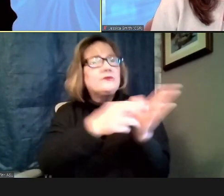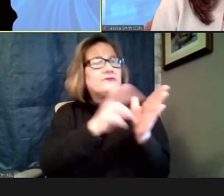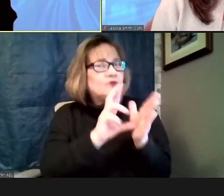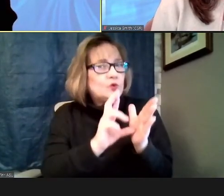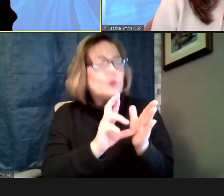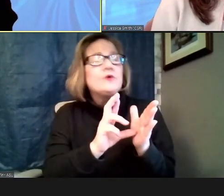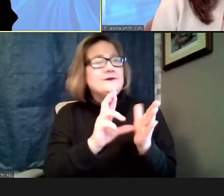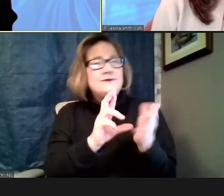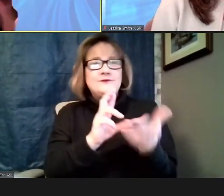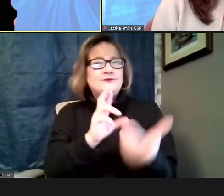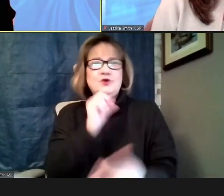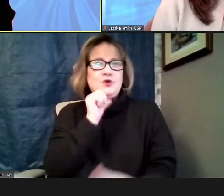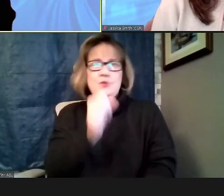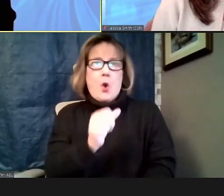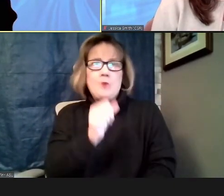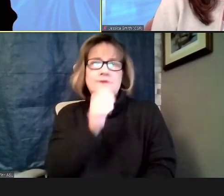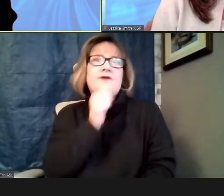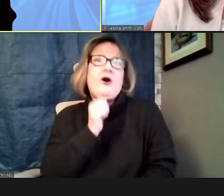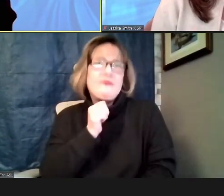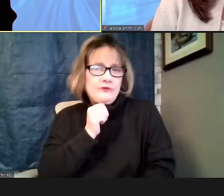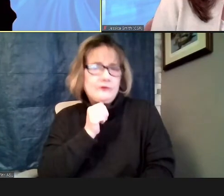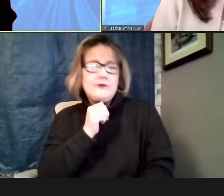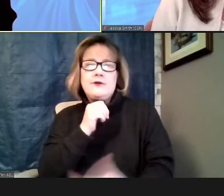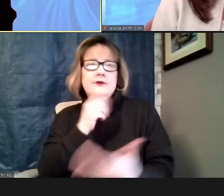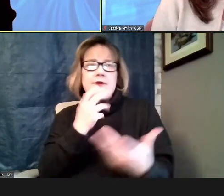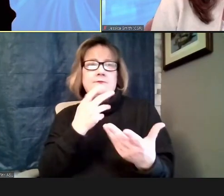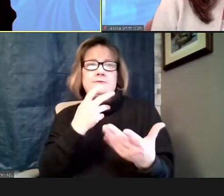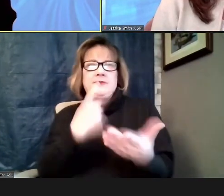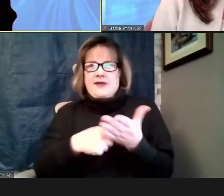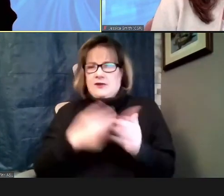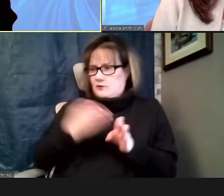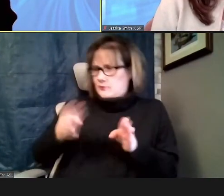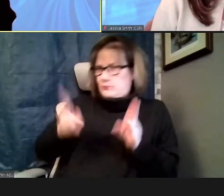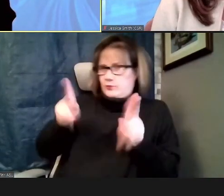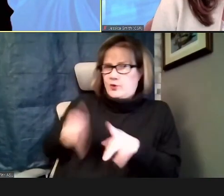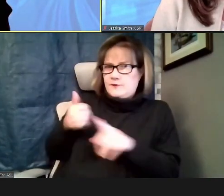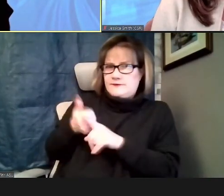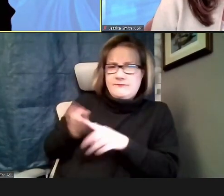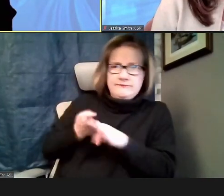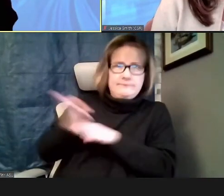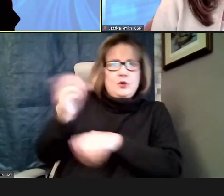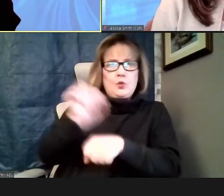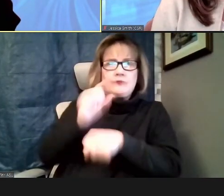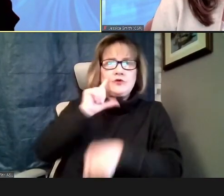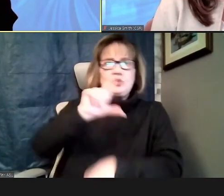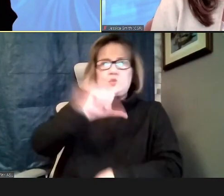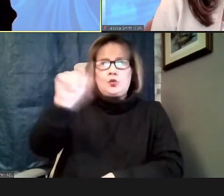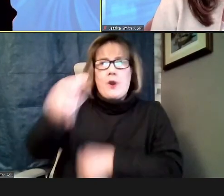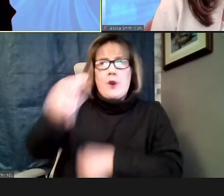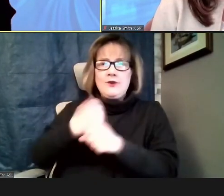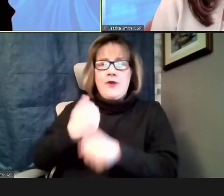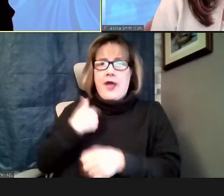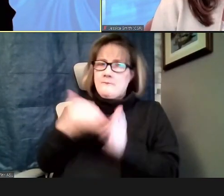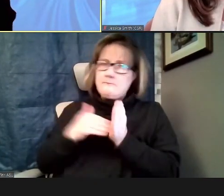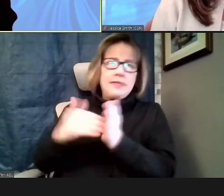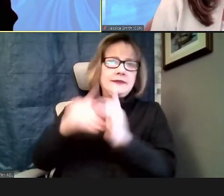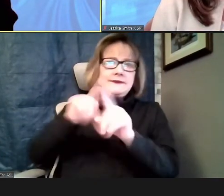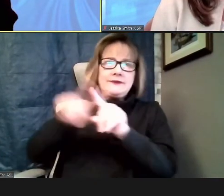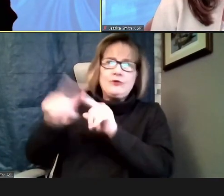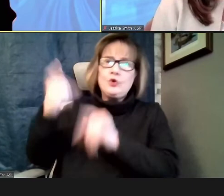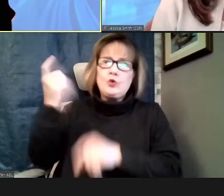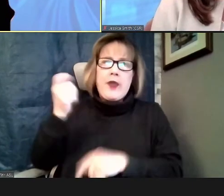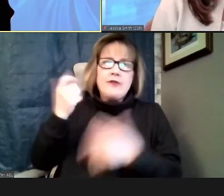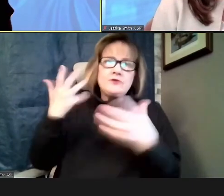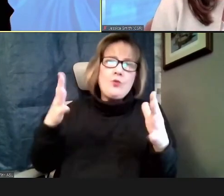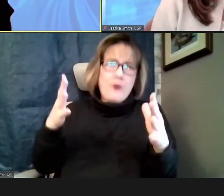you won't suffer by, being discussed right next to someone who's been in the field for 20 years and has a million grants. So we cluster you in